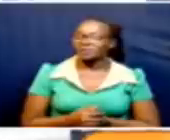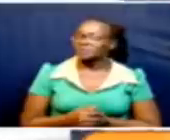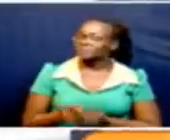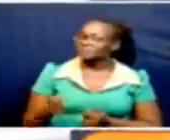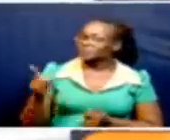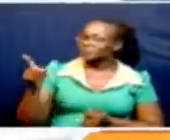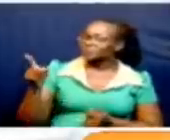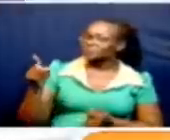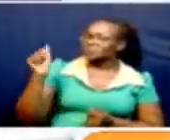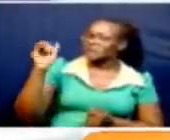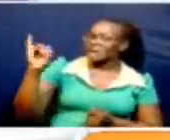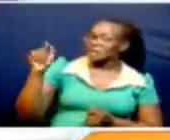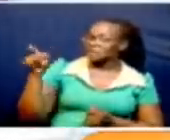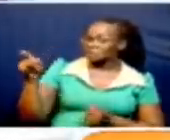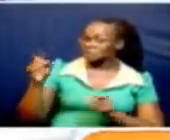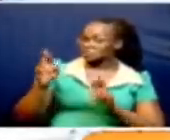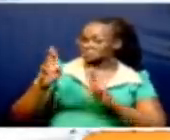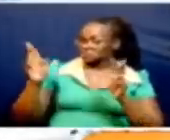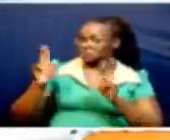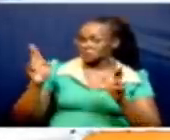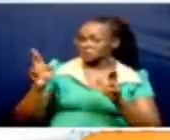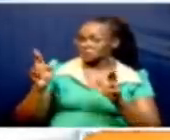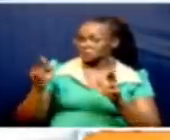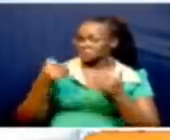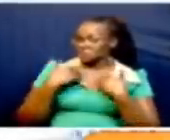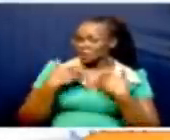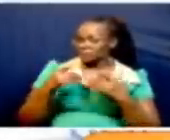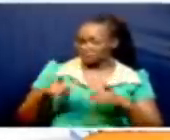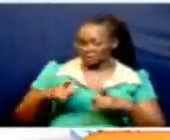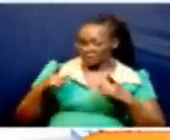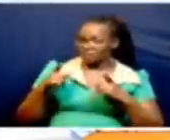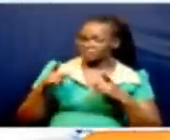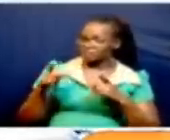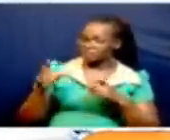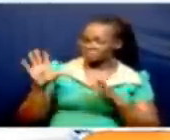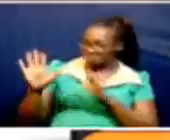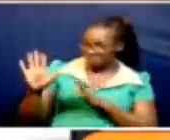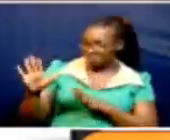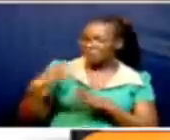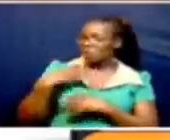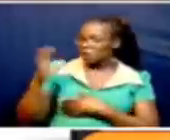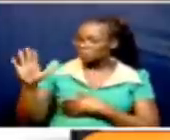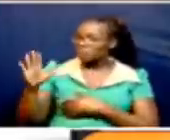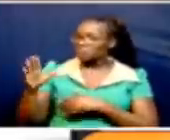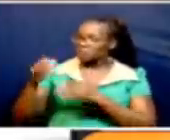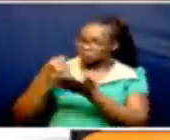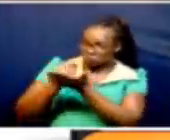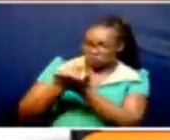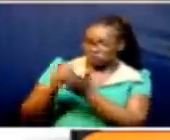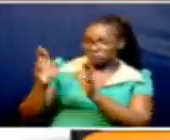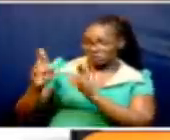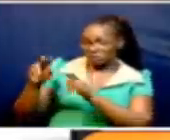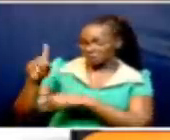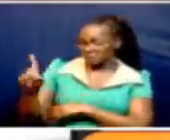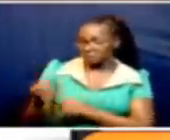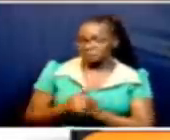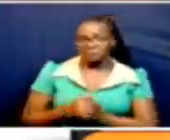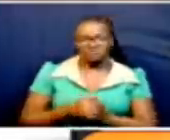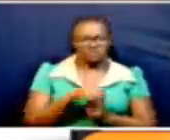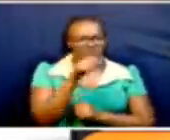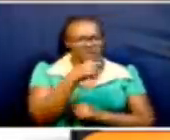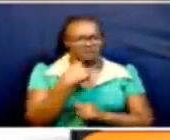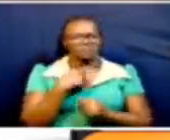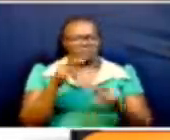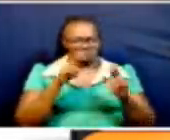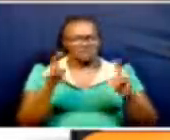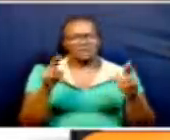Would you be willing to be subjected to a lifestyle audit as proposed by the president the other day? I don't have a problem with that. Nera sina kitu, so what are you going to